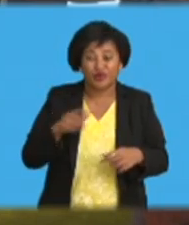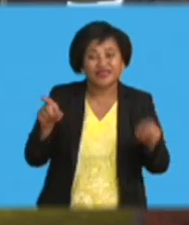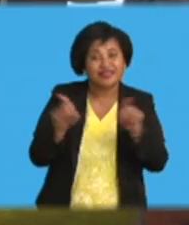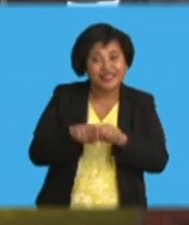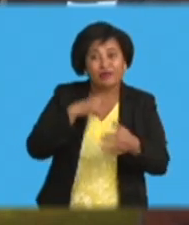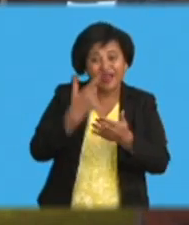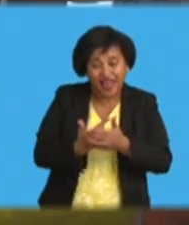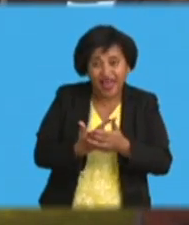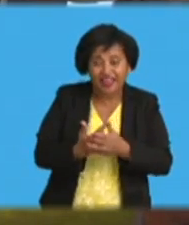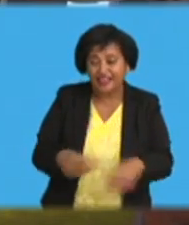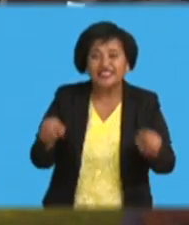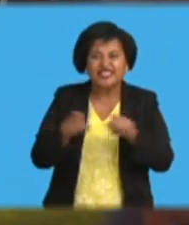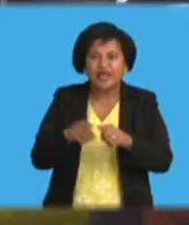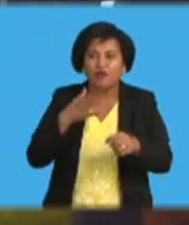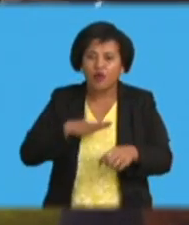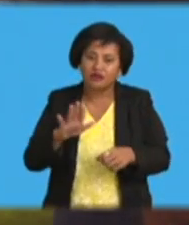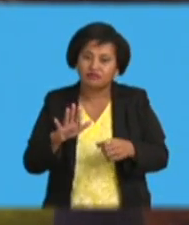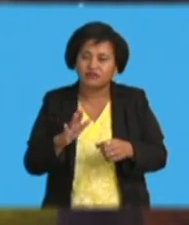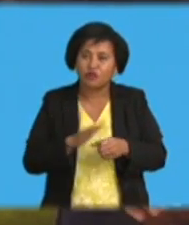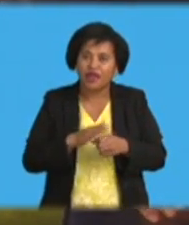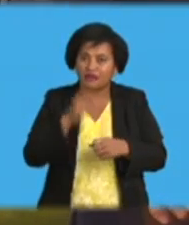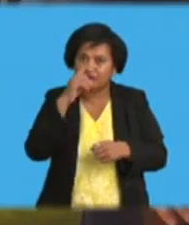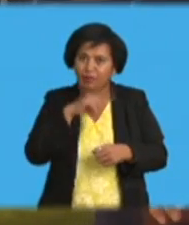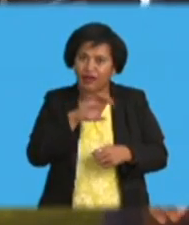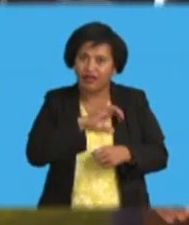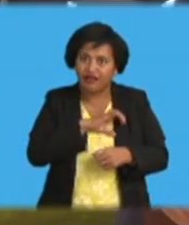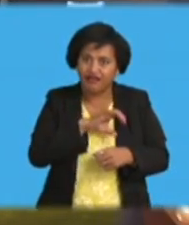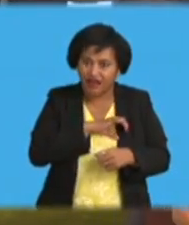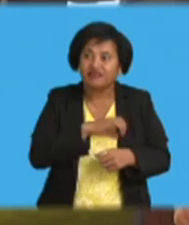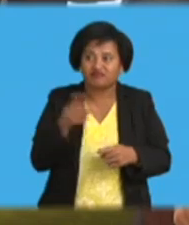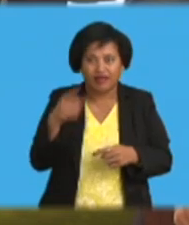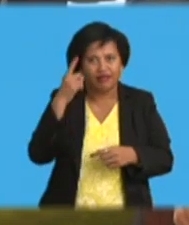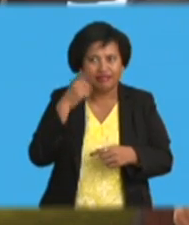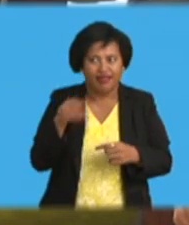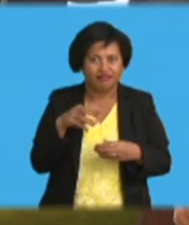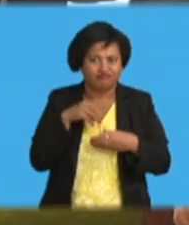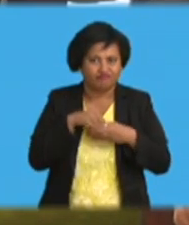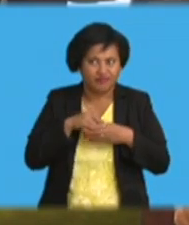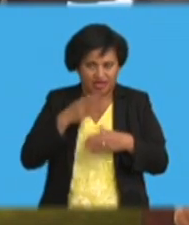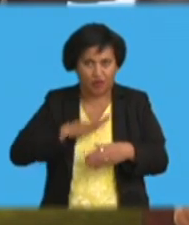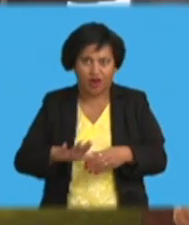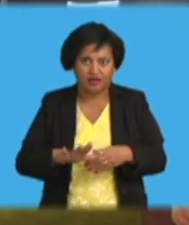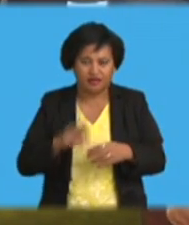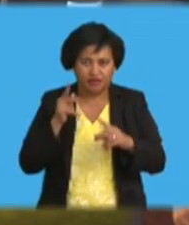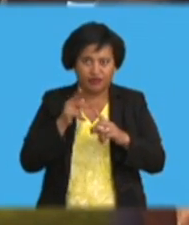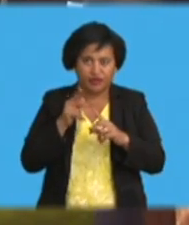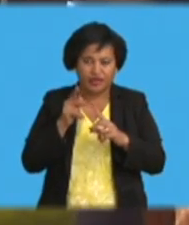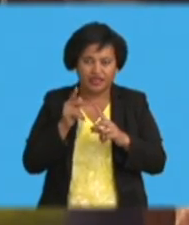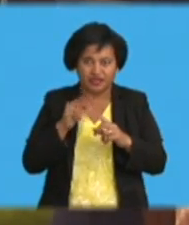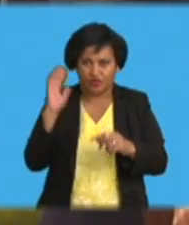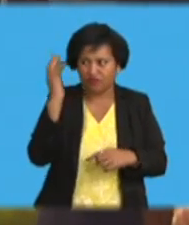same fear-mongering have always been the favourite tactics in the opposition's playbook. They don't condemn the actions of these fake profiles,